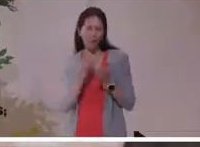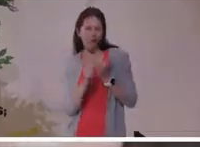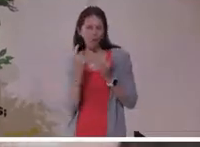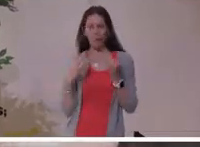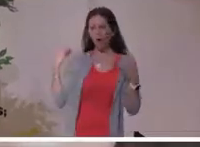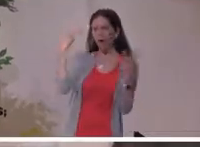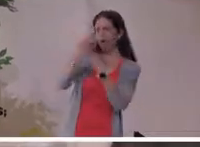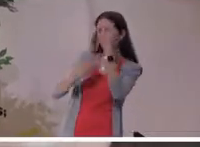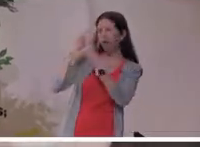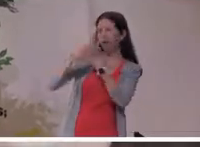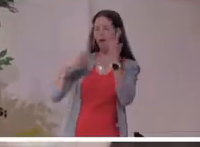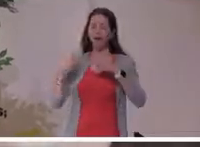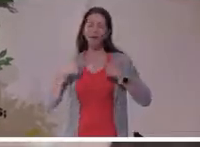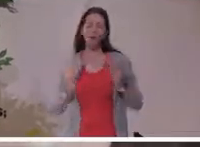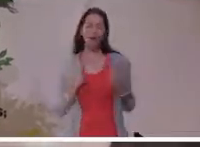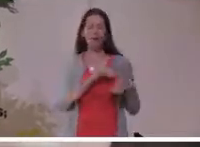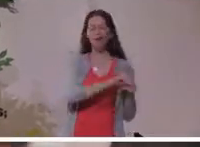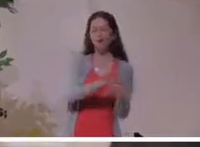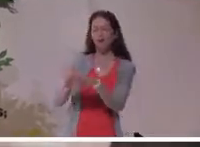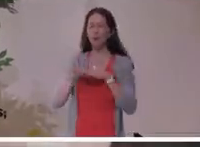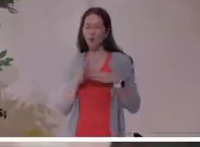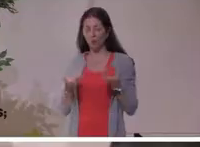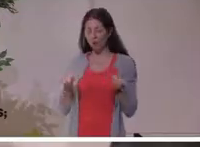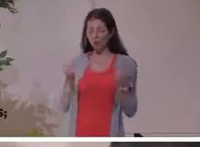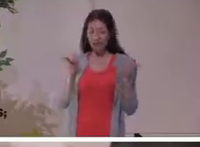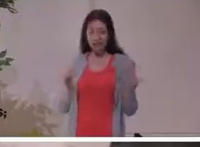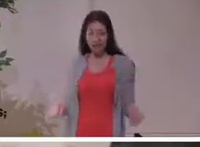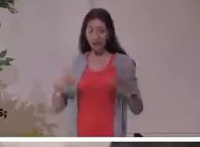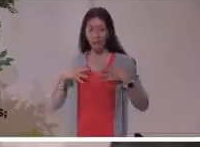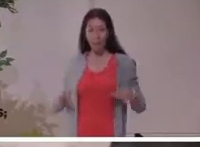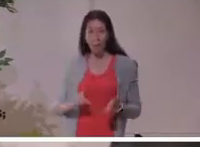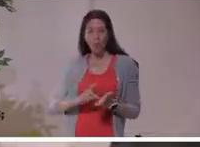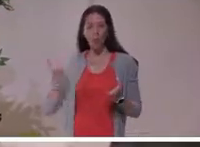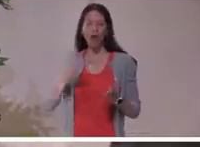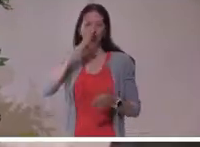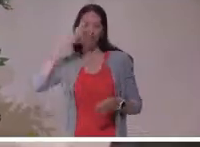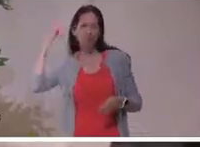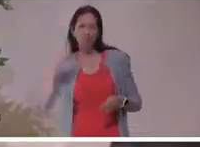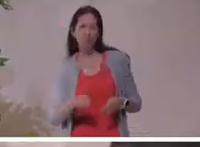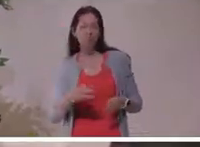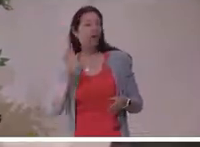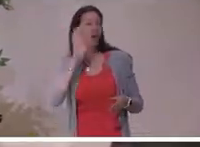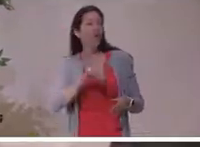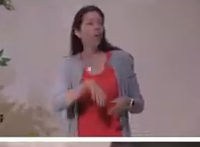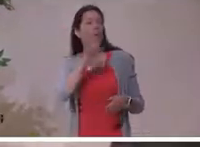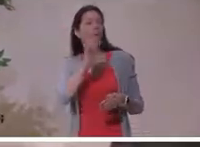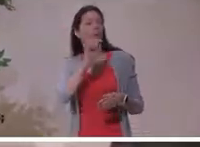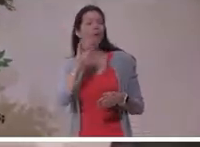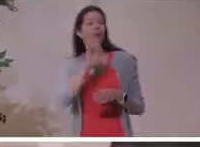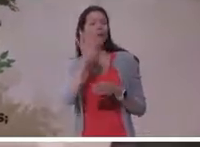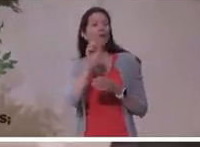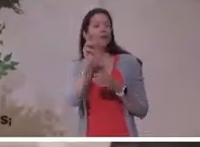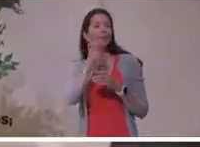constantly taking photos. You can't be seen in the same thing more than once or twice. Like, I stand with Tiffany Haddish with the white dress, right? Because it